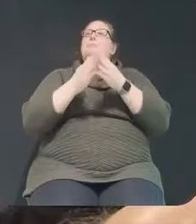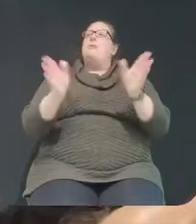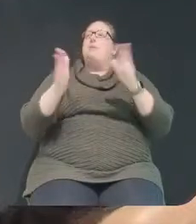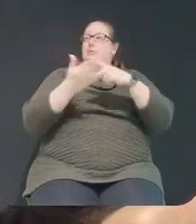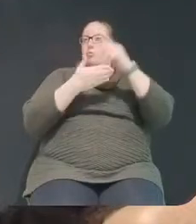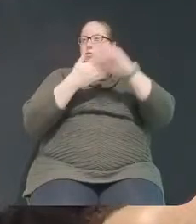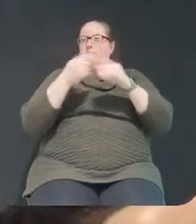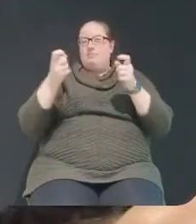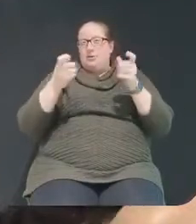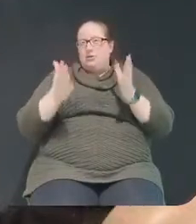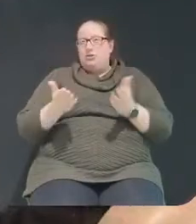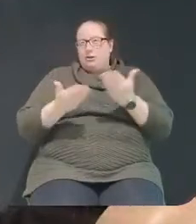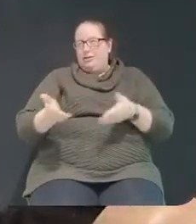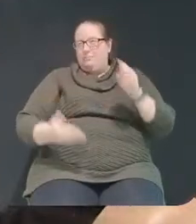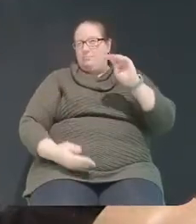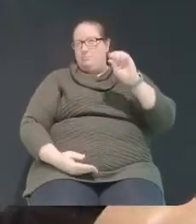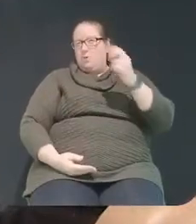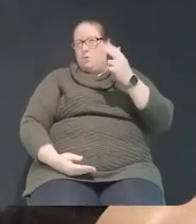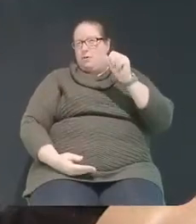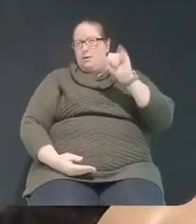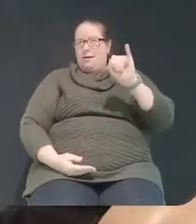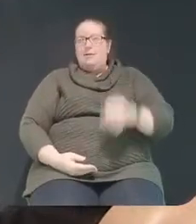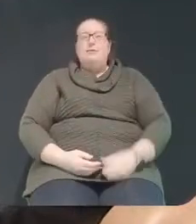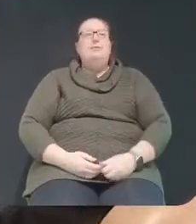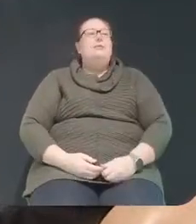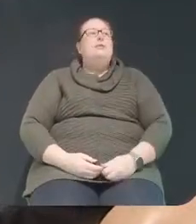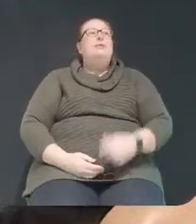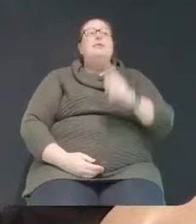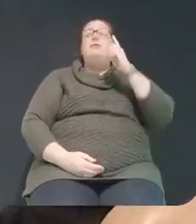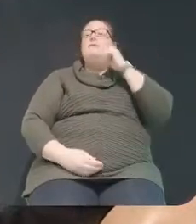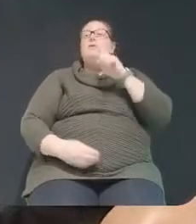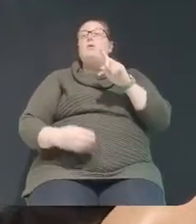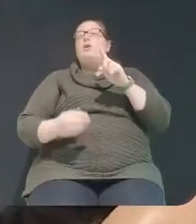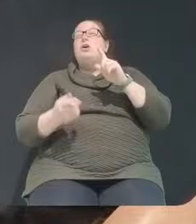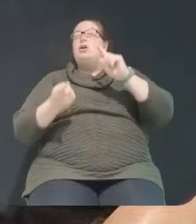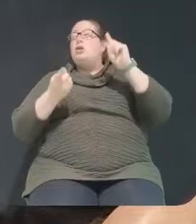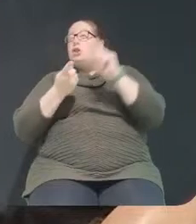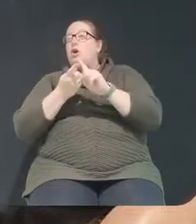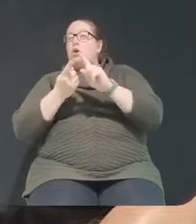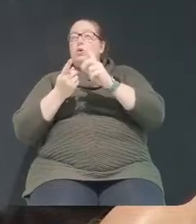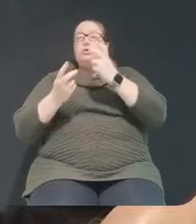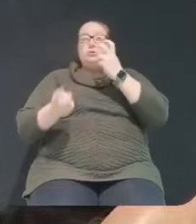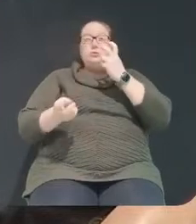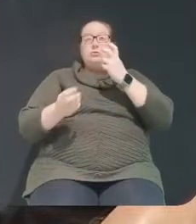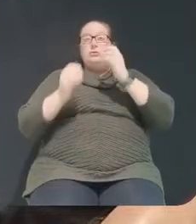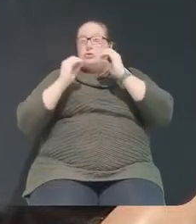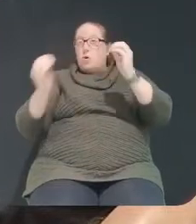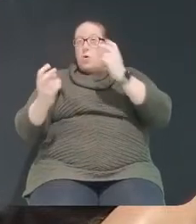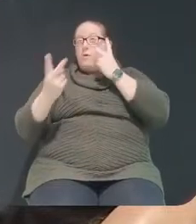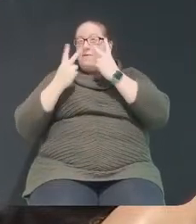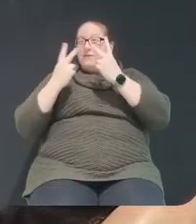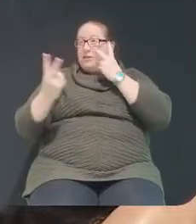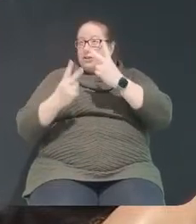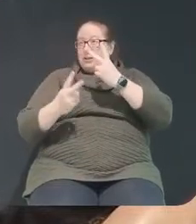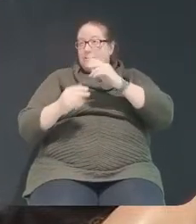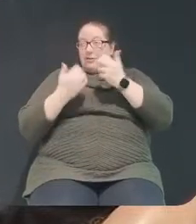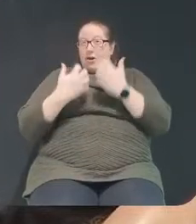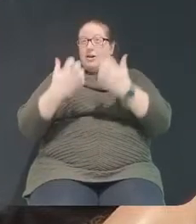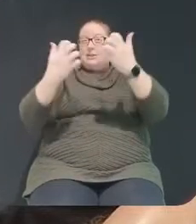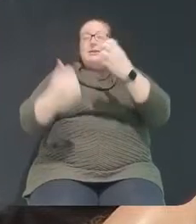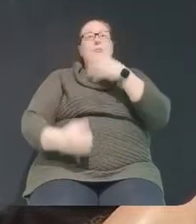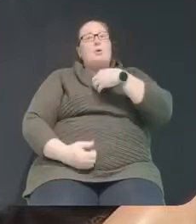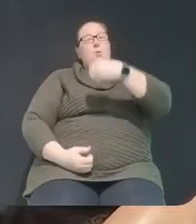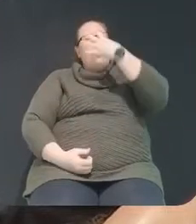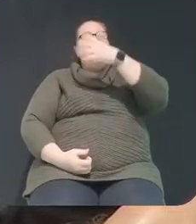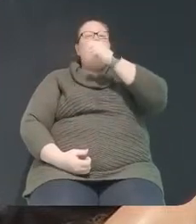at MOHAI. For low to no vision audiences, I'm a white woman with red curly hair wearing